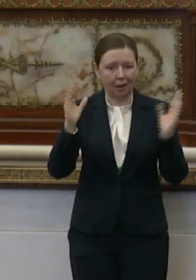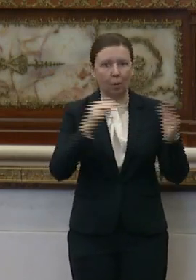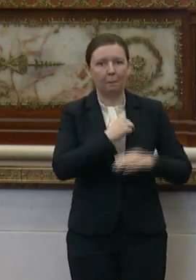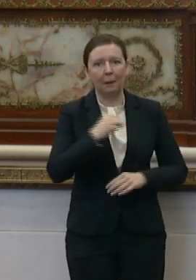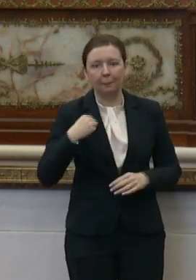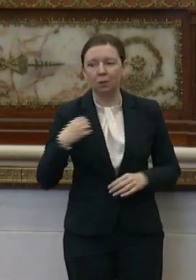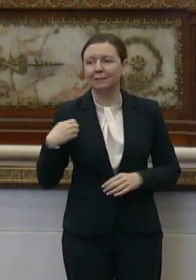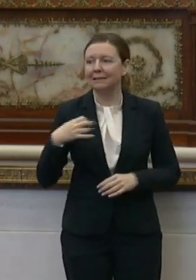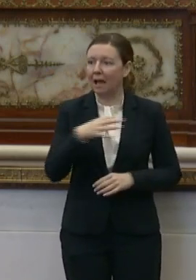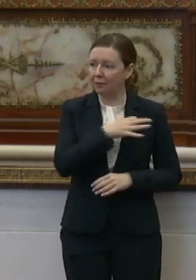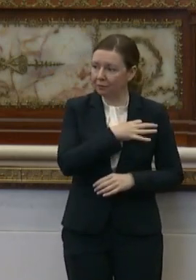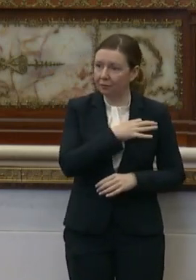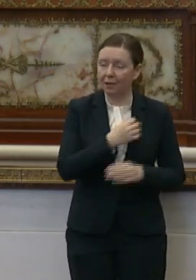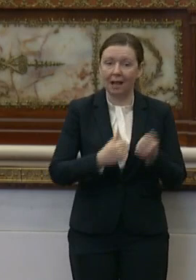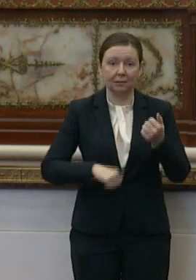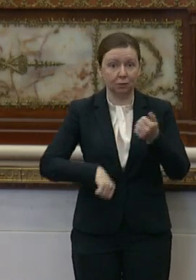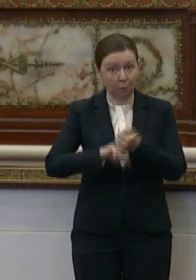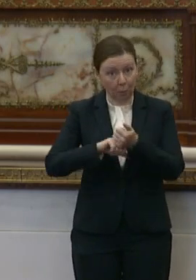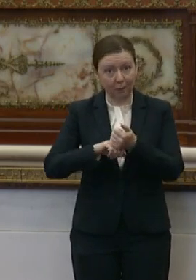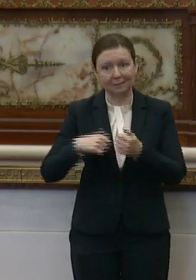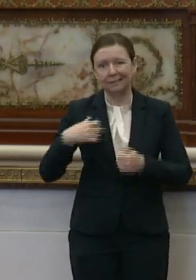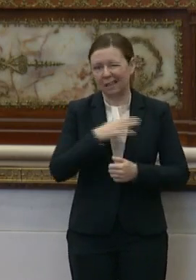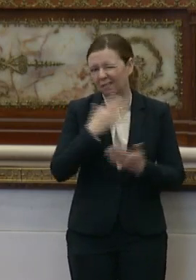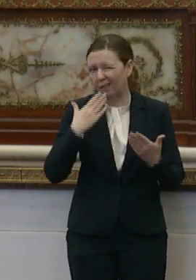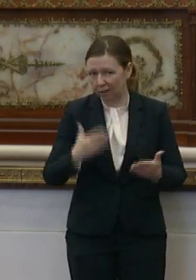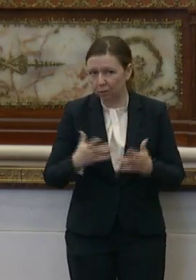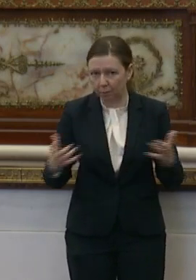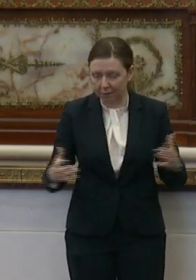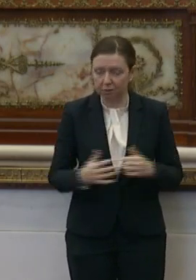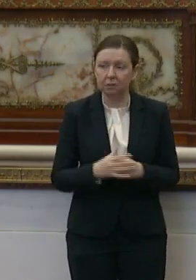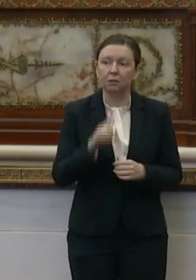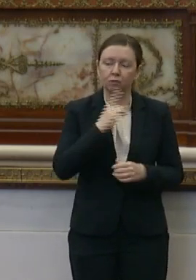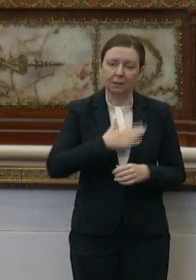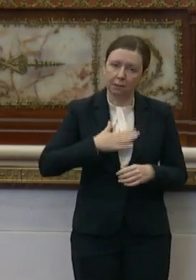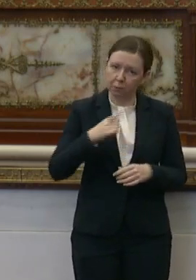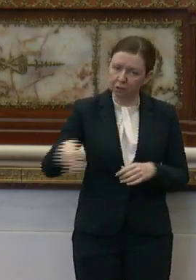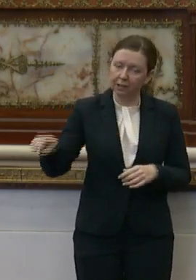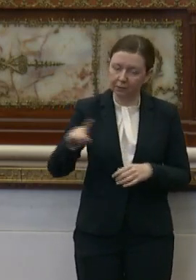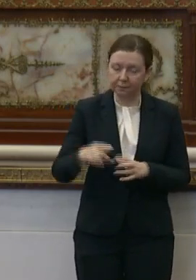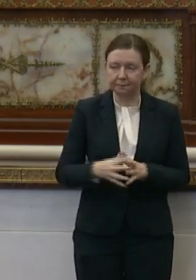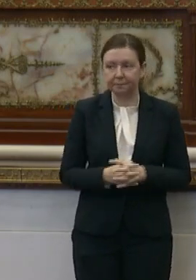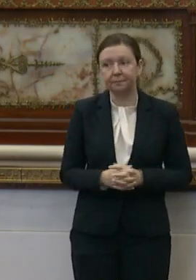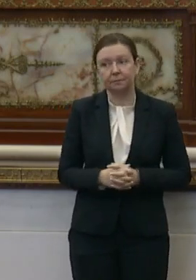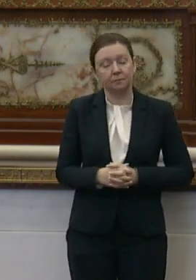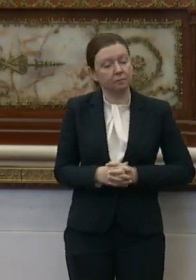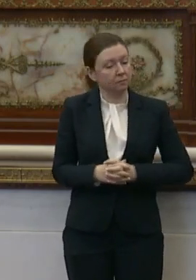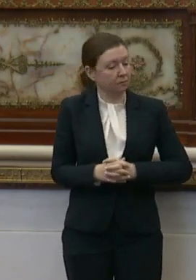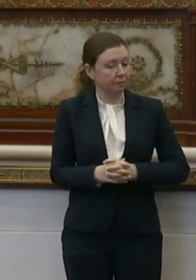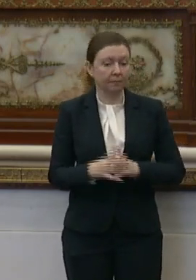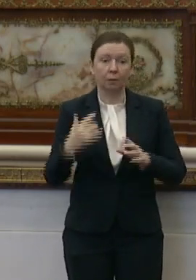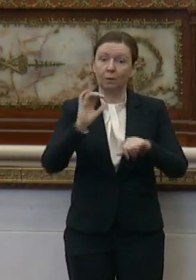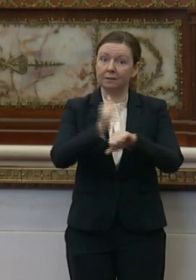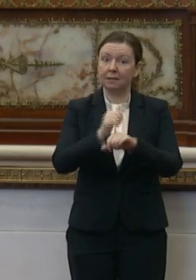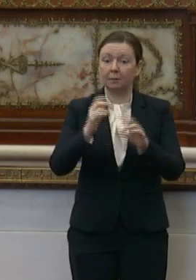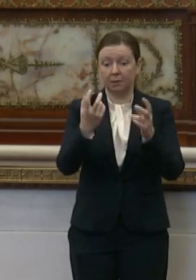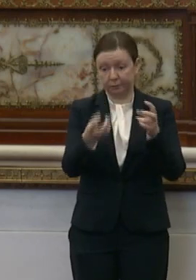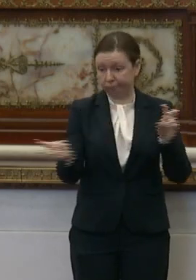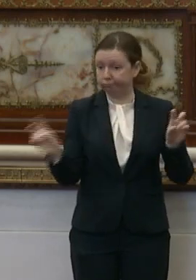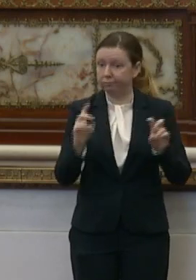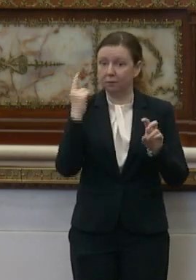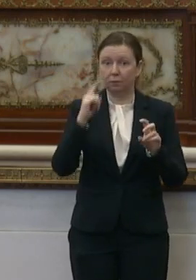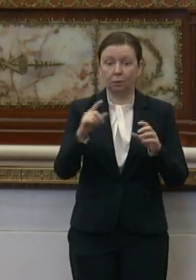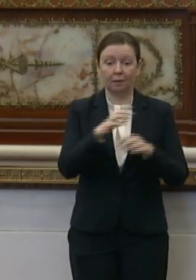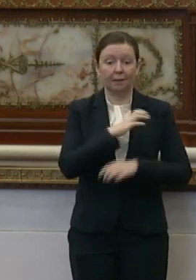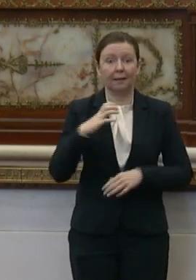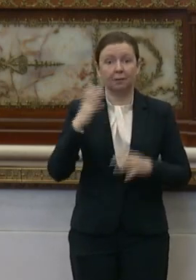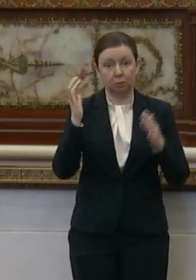staff, and support. Thank you, guys. Really appreciate you all. So we've established a quorum, so council will